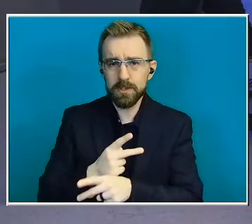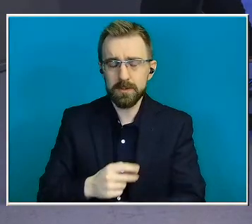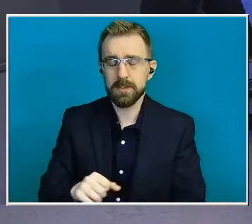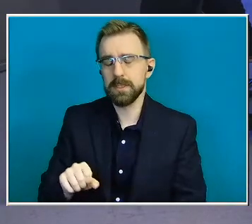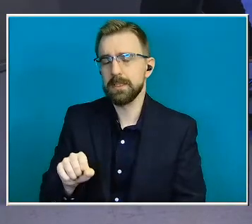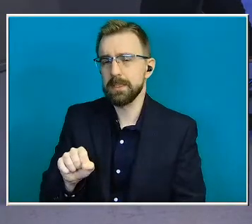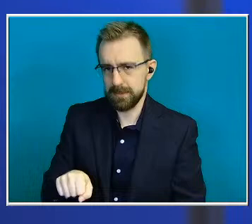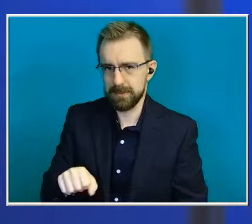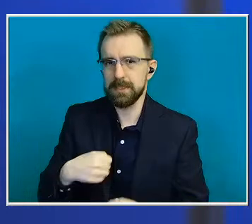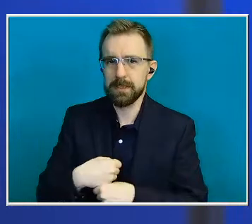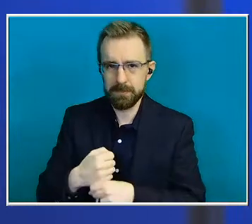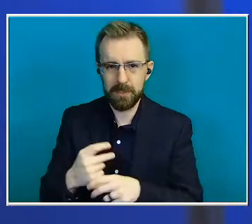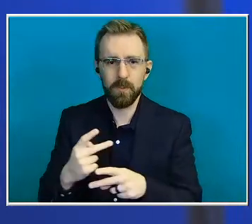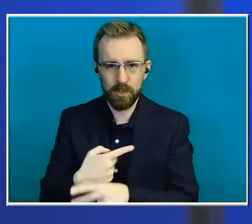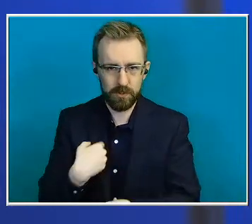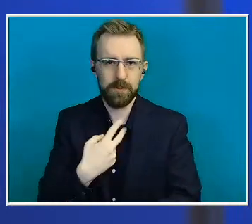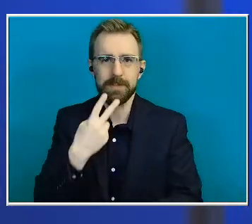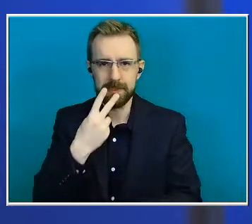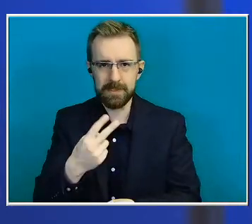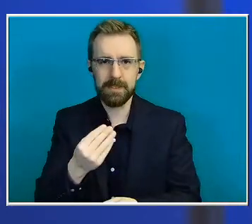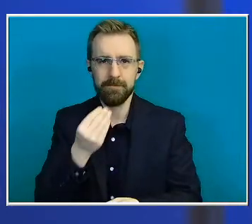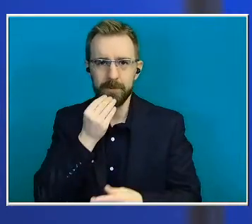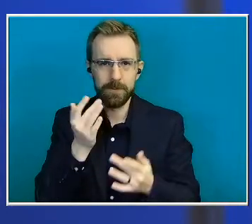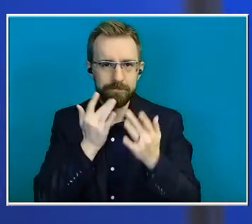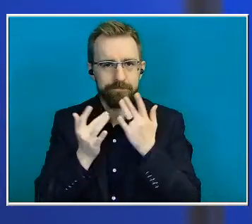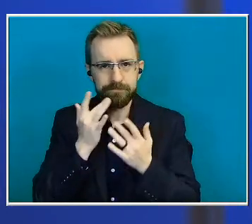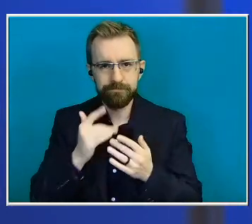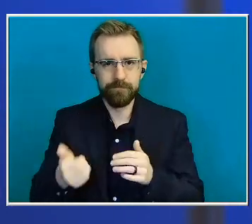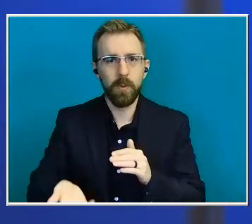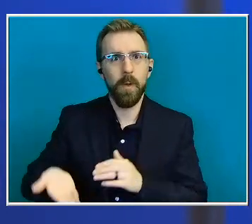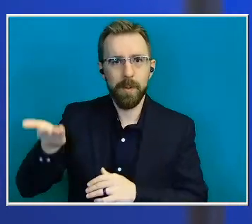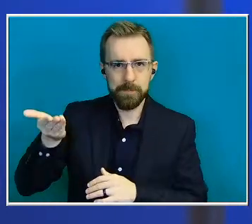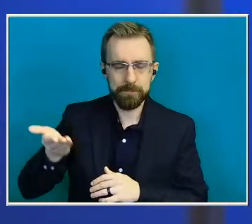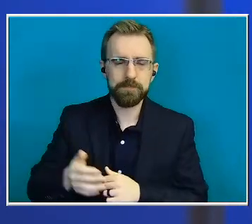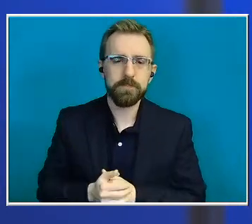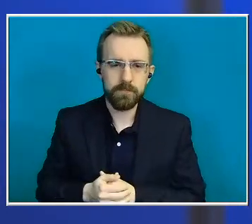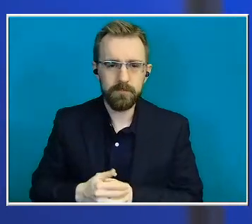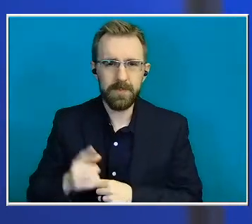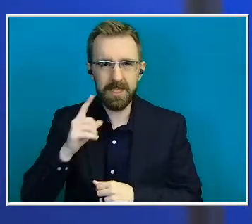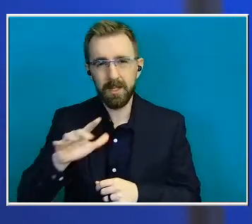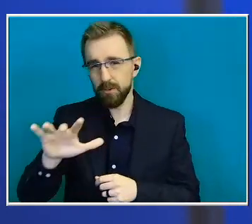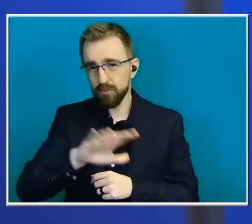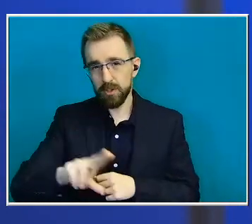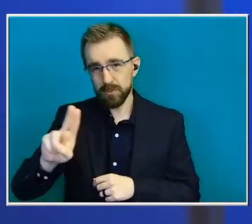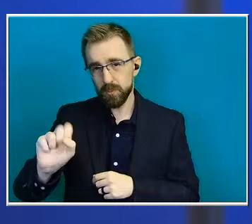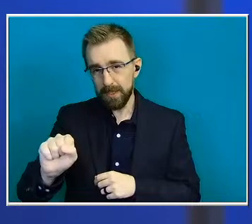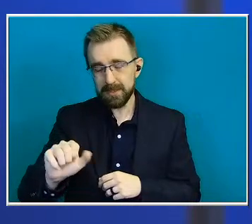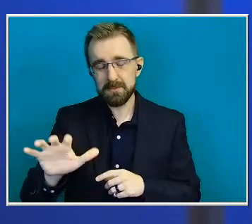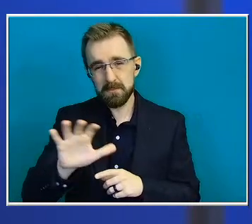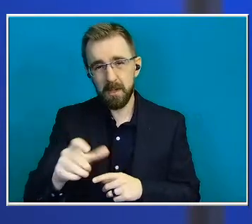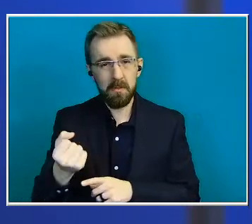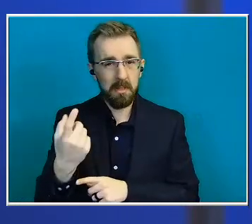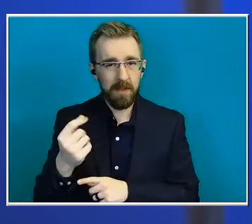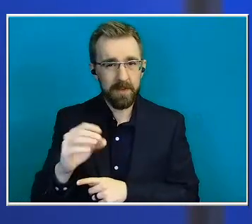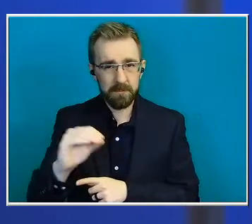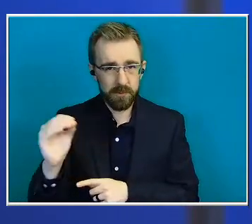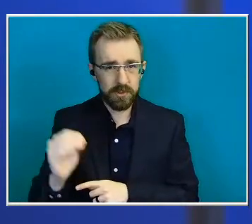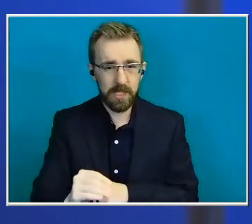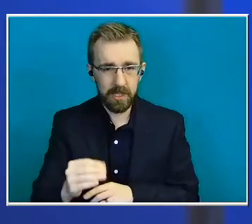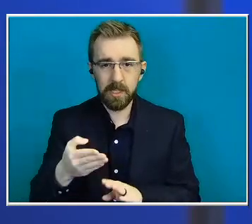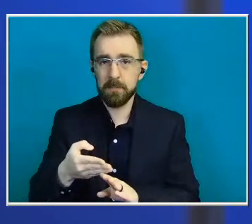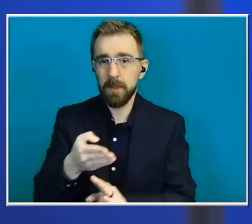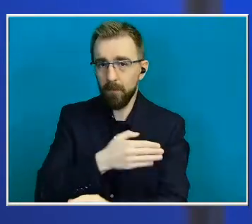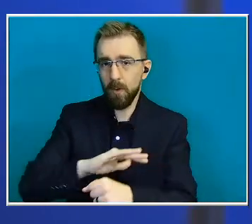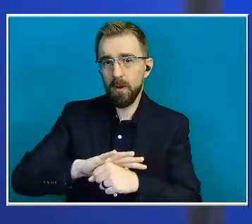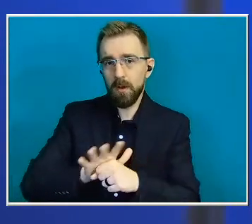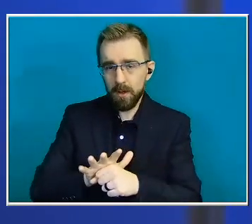we've seen food insecurity rates go up. I think nationally it was right around 11% before the pandemic, and